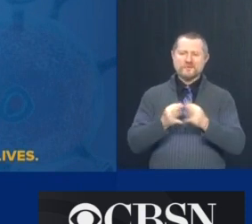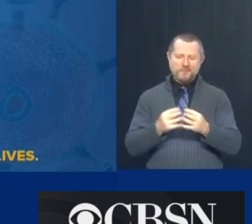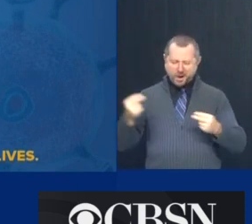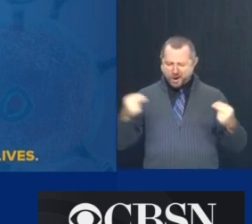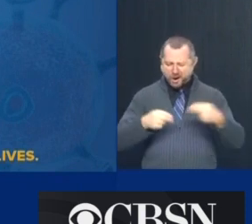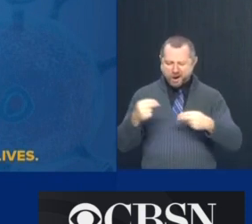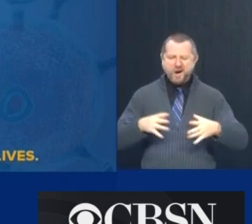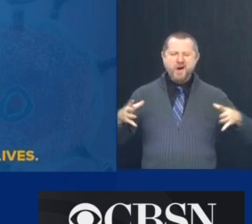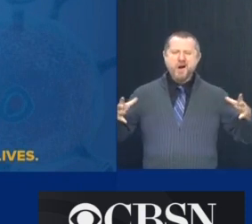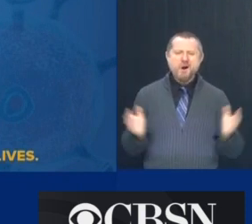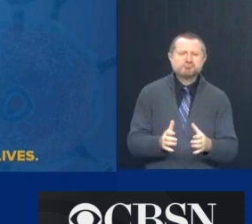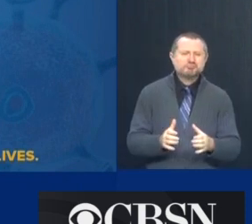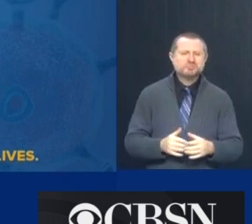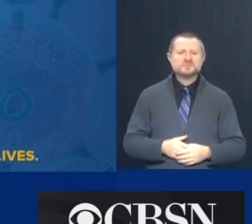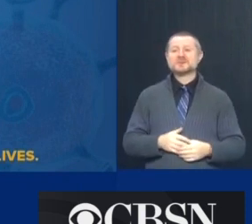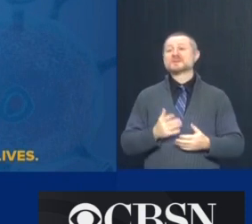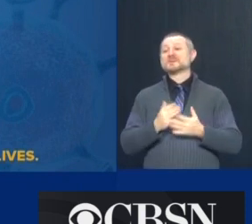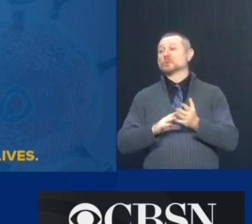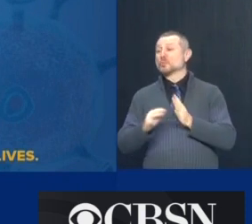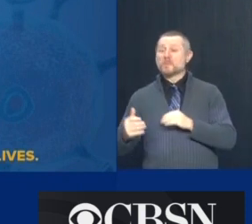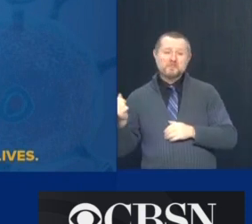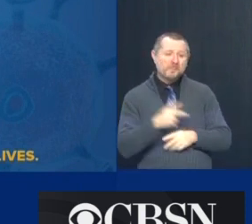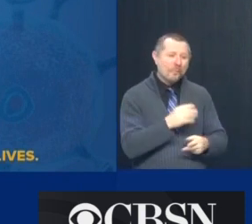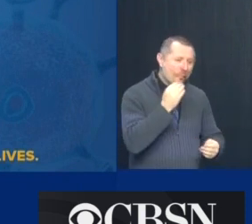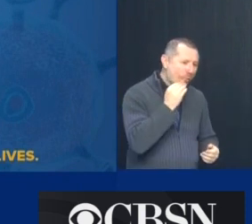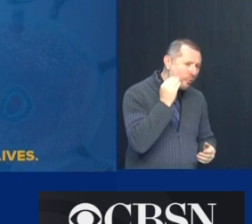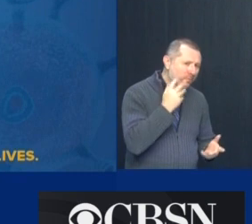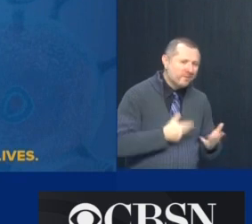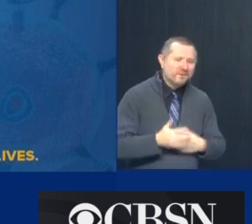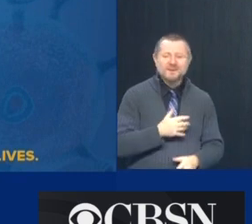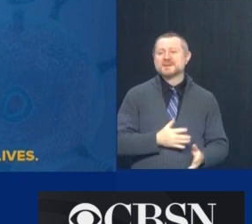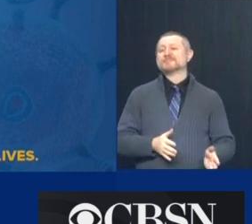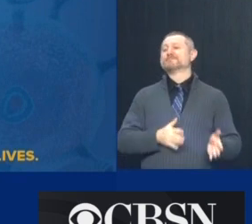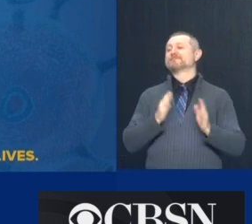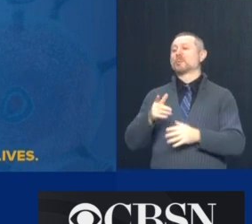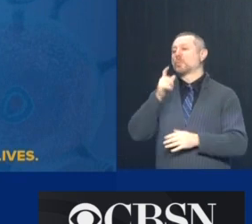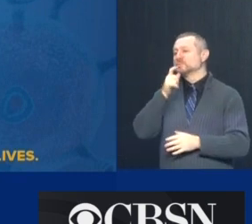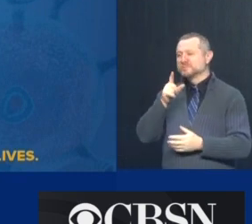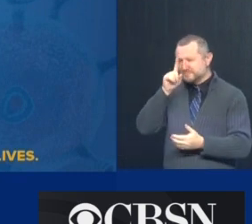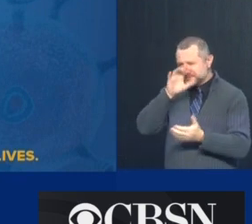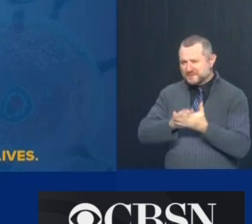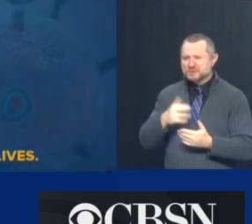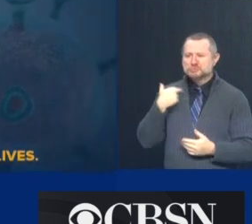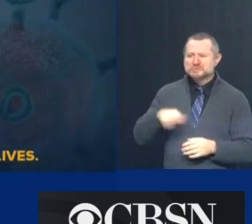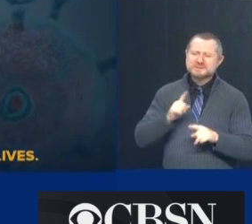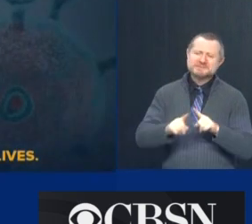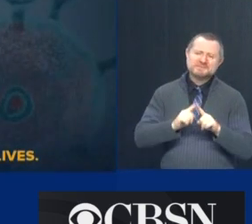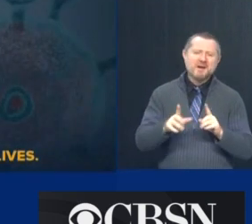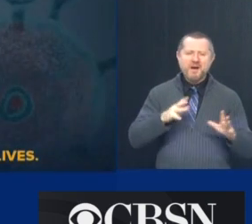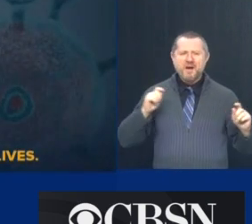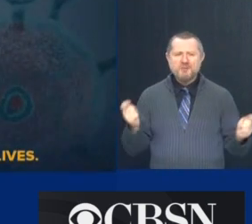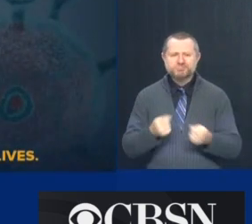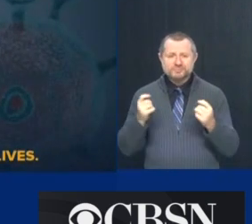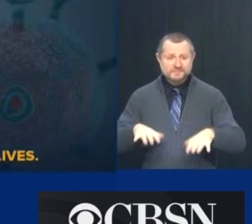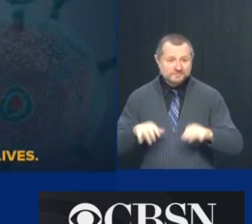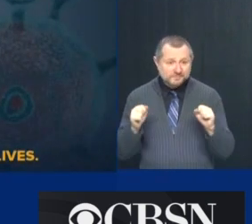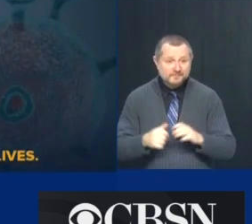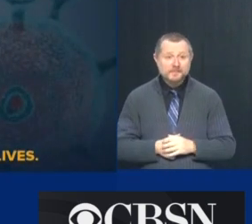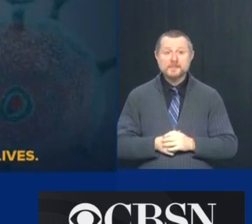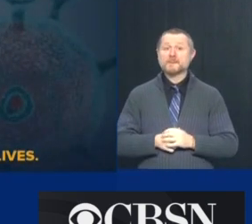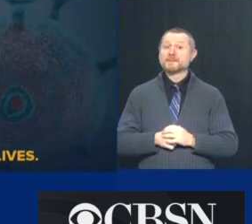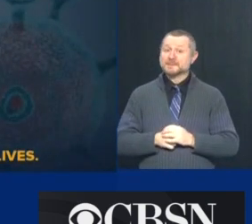holiday season. Students are all coming home. Religious celebrations during the holiday season.